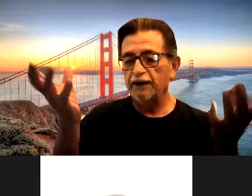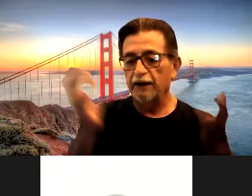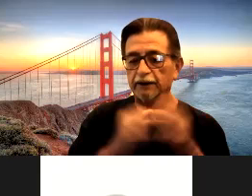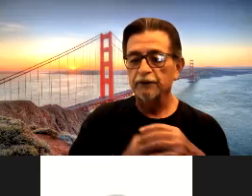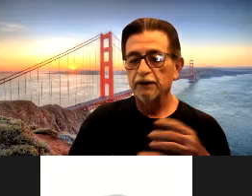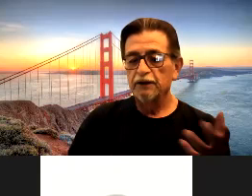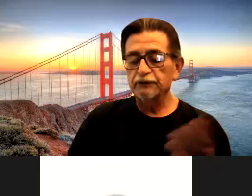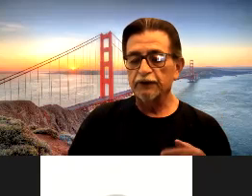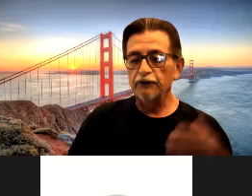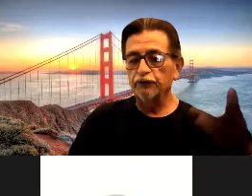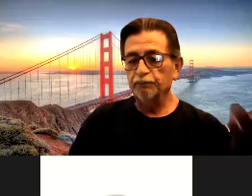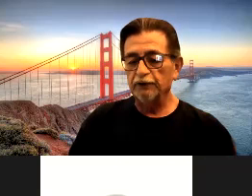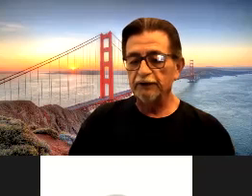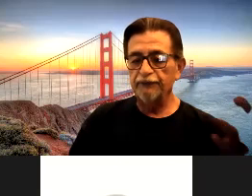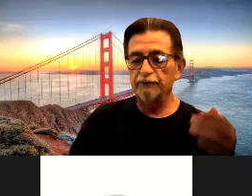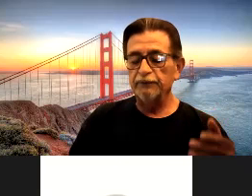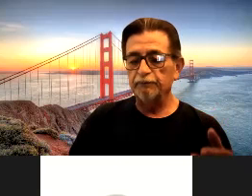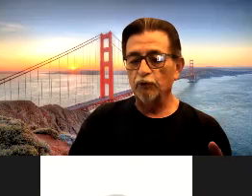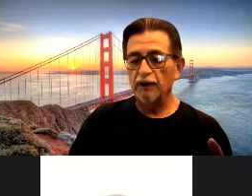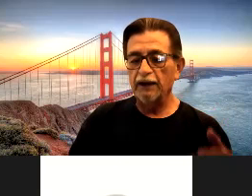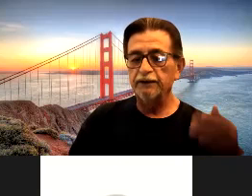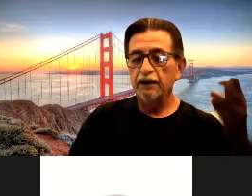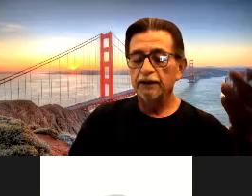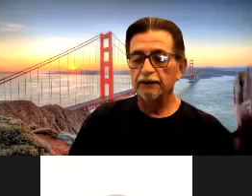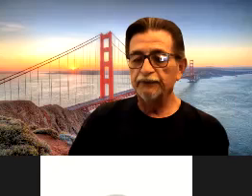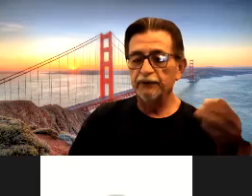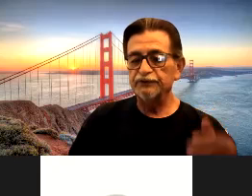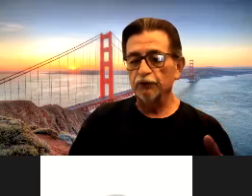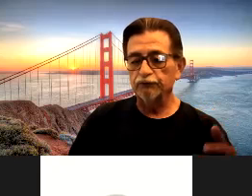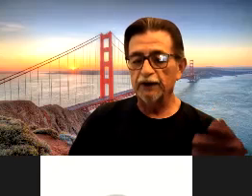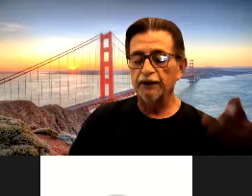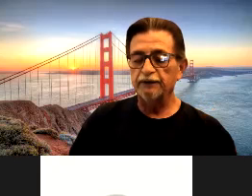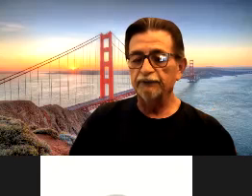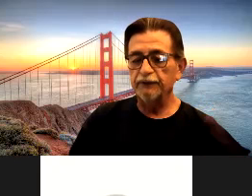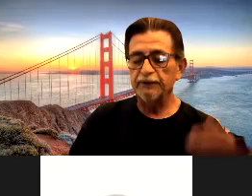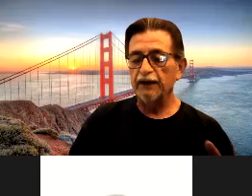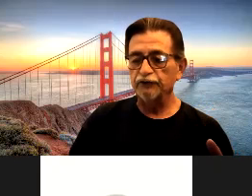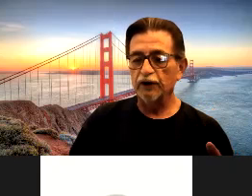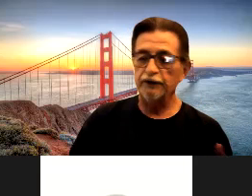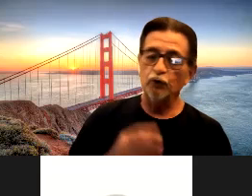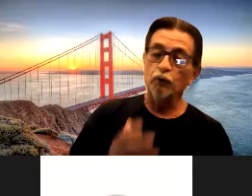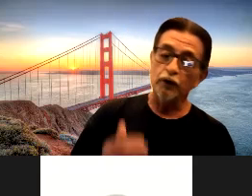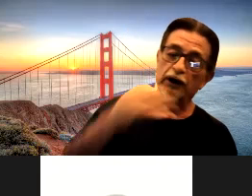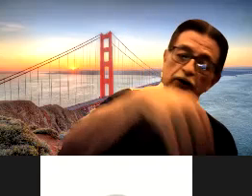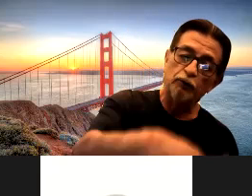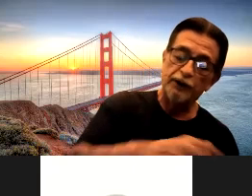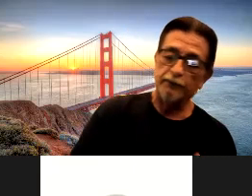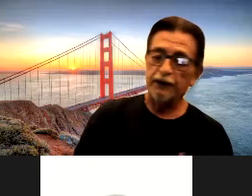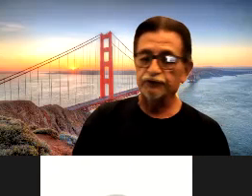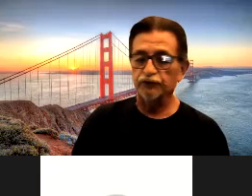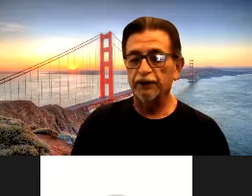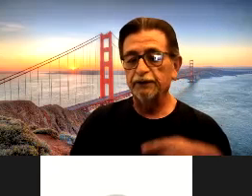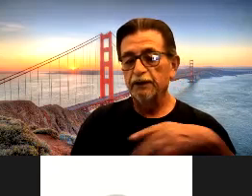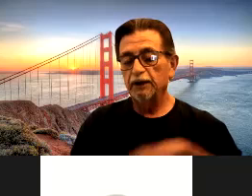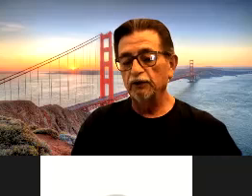and an anion. So now you can put lithium and bromide, lithium sulfide, lithium and nitride, or aluminum